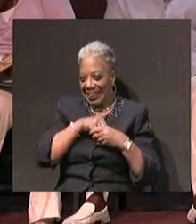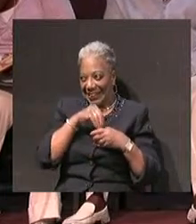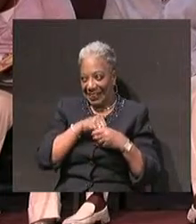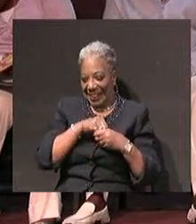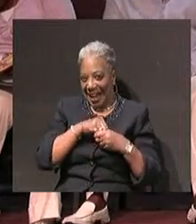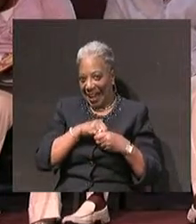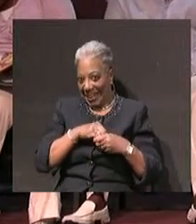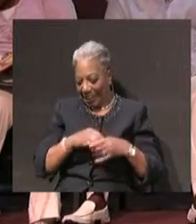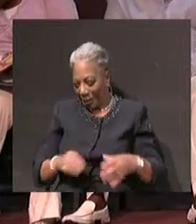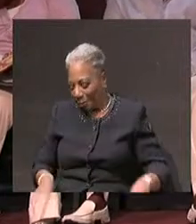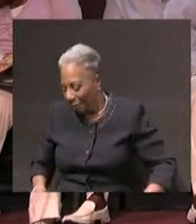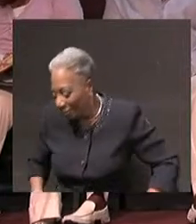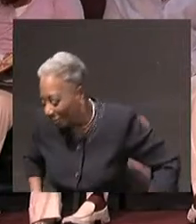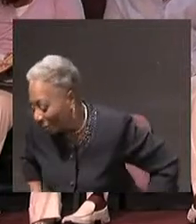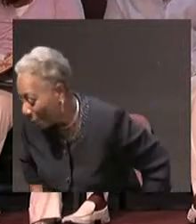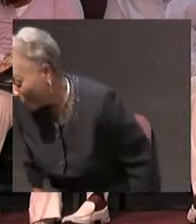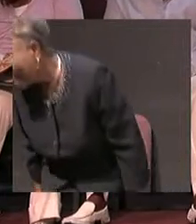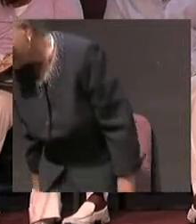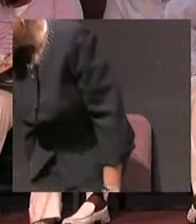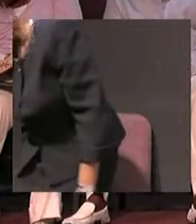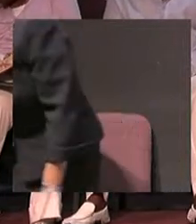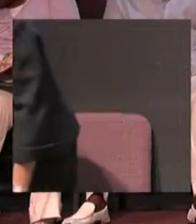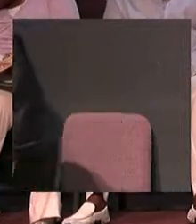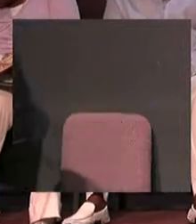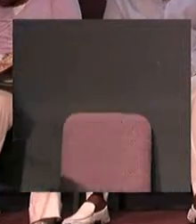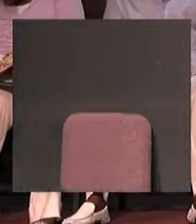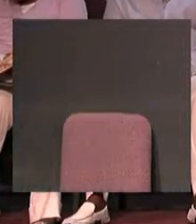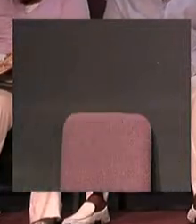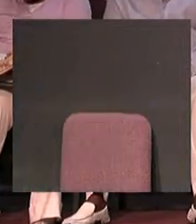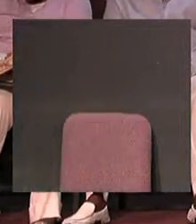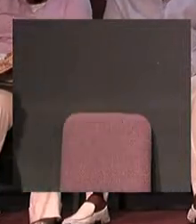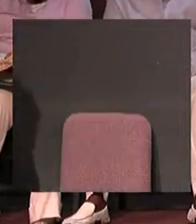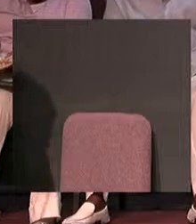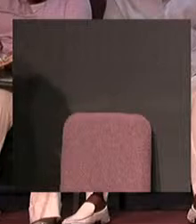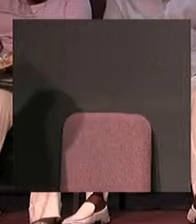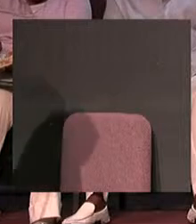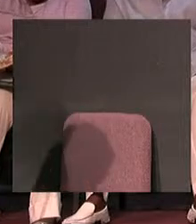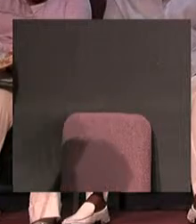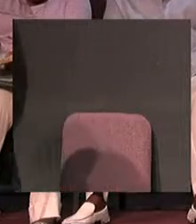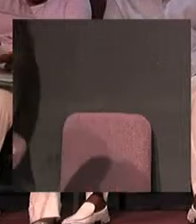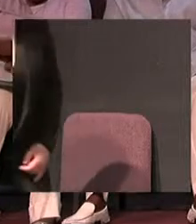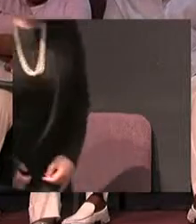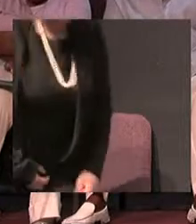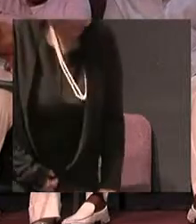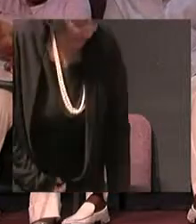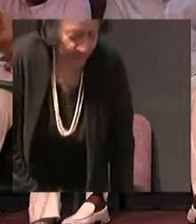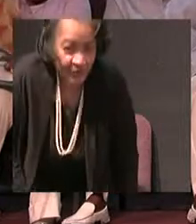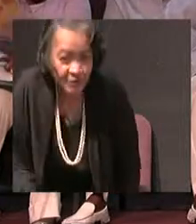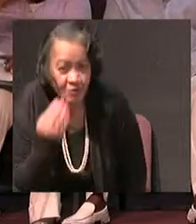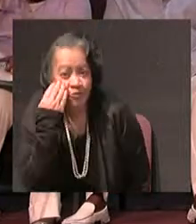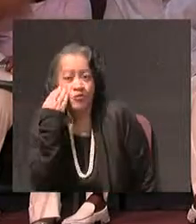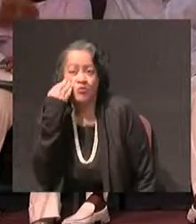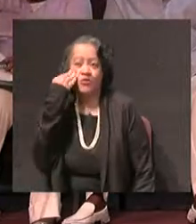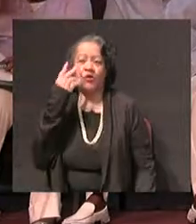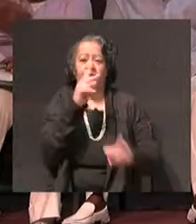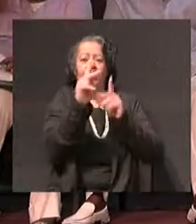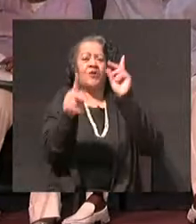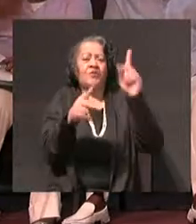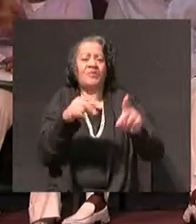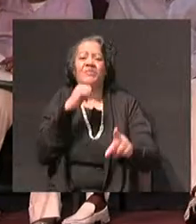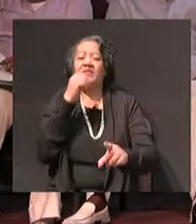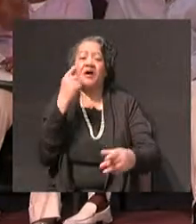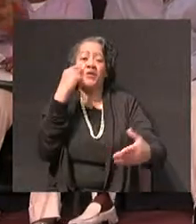Amen. So they didn't recognize him. Some didn't, because of what took place at the